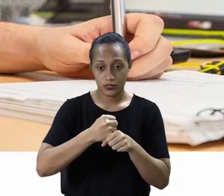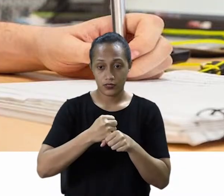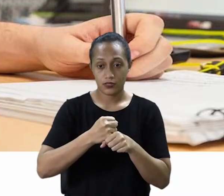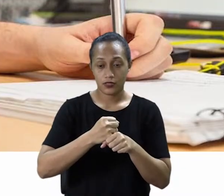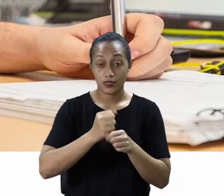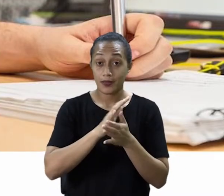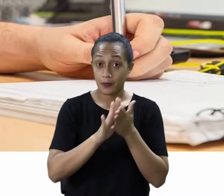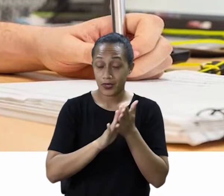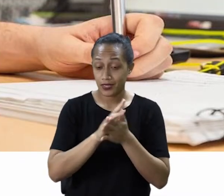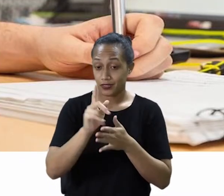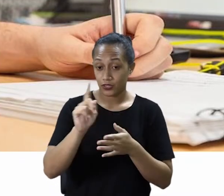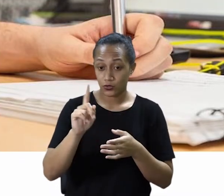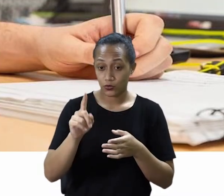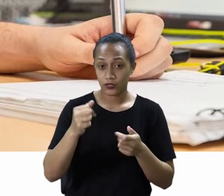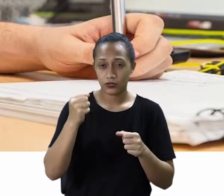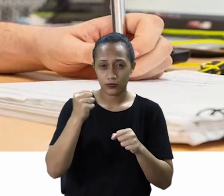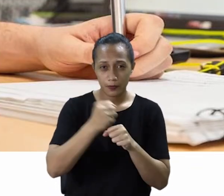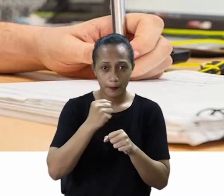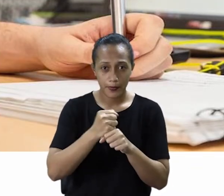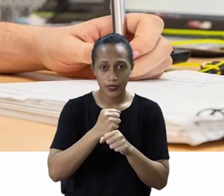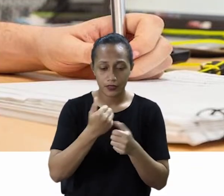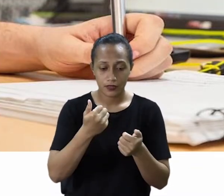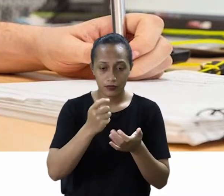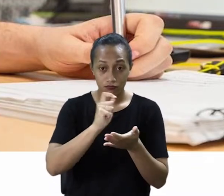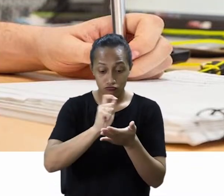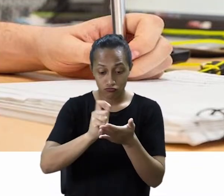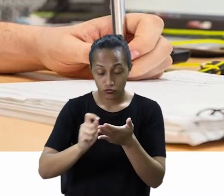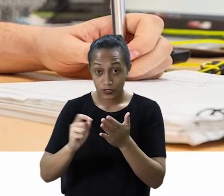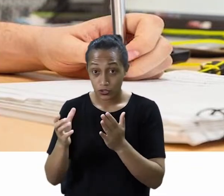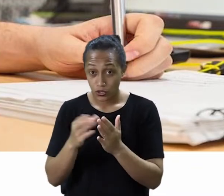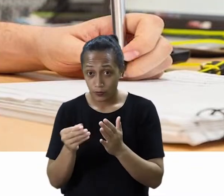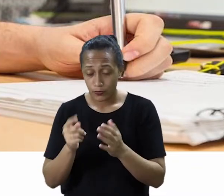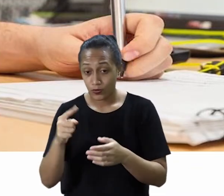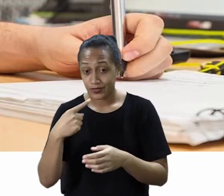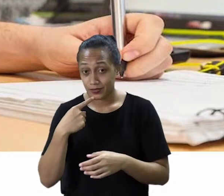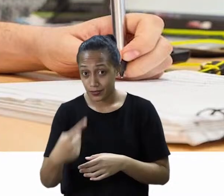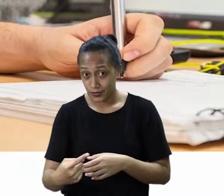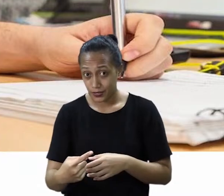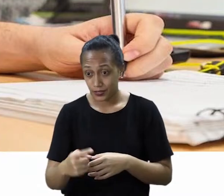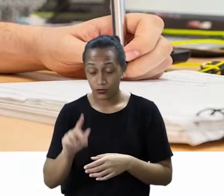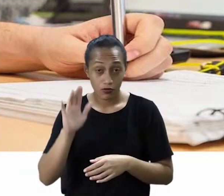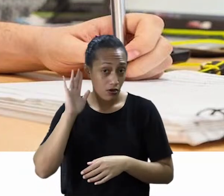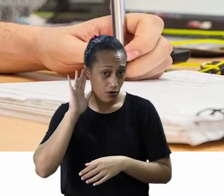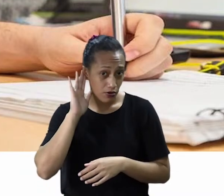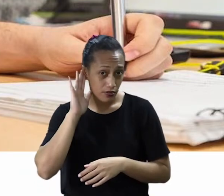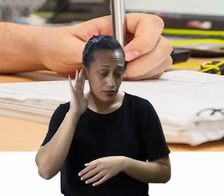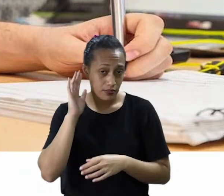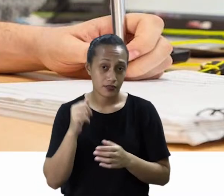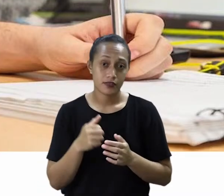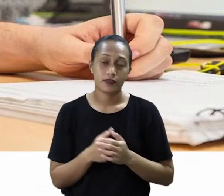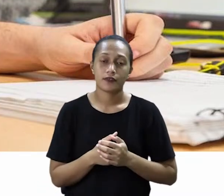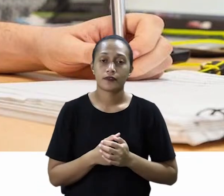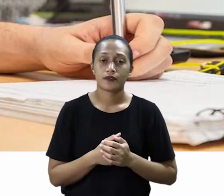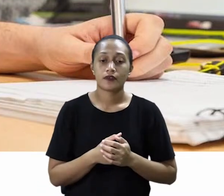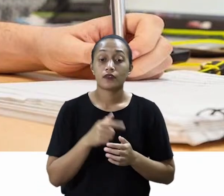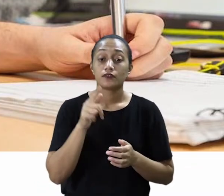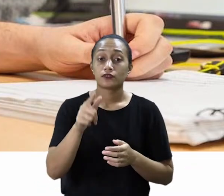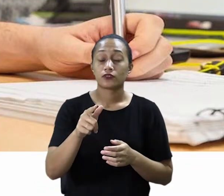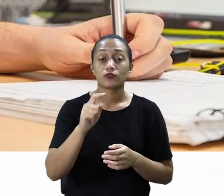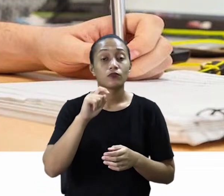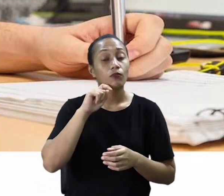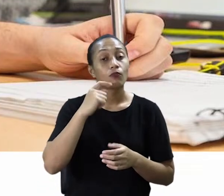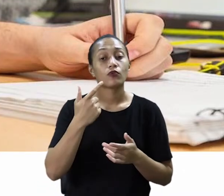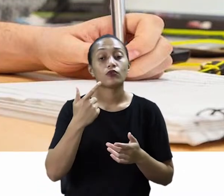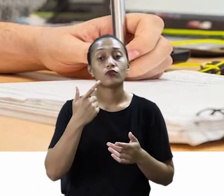Transcribing simply means you make a written copy of what is being said or heard. Now I am going